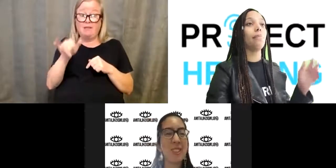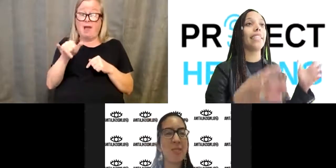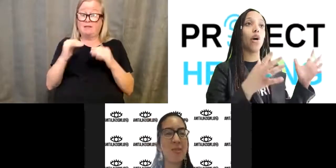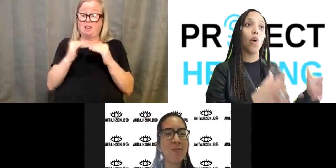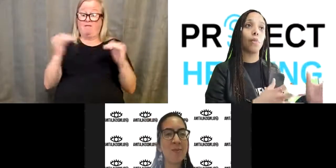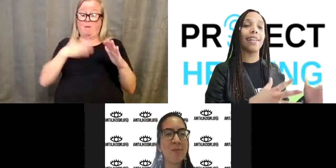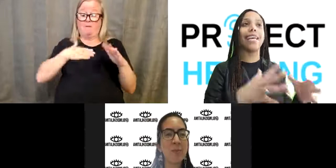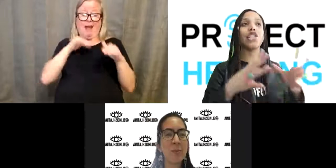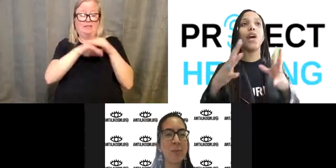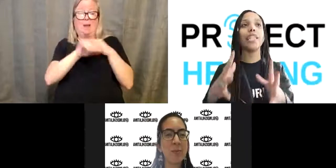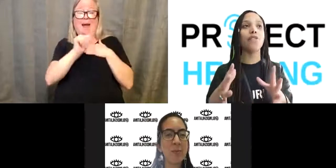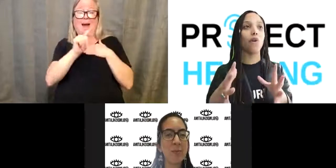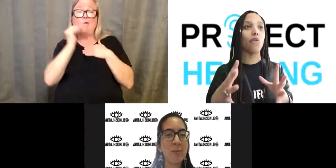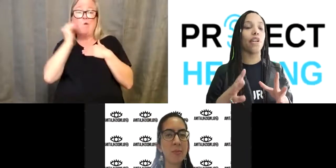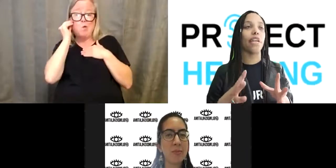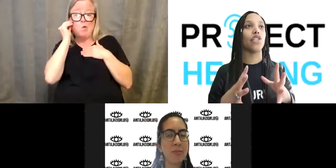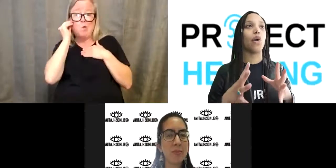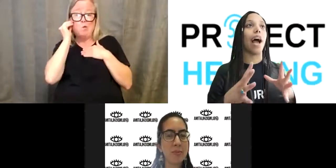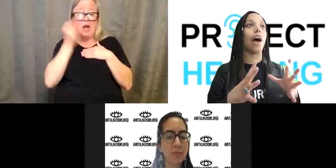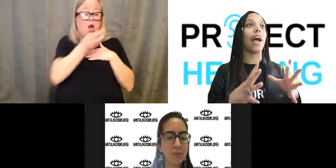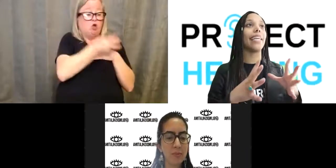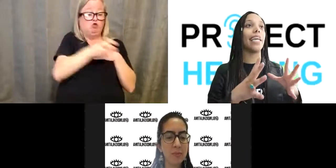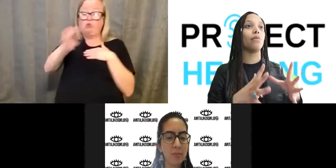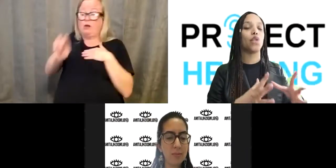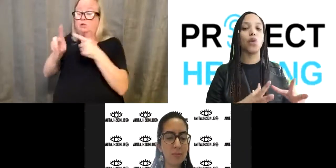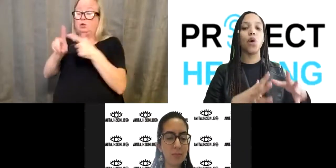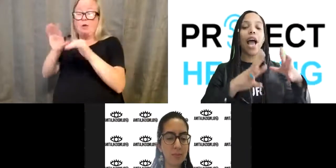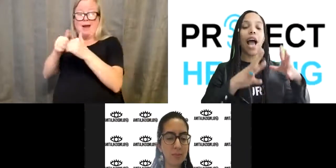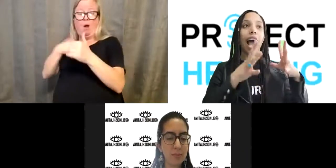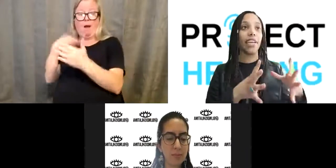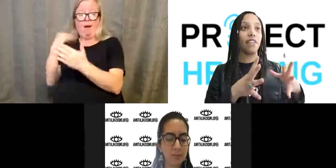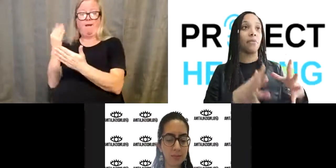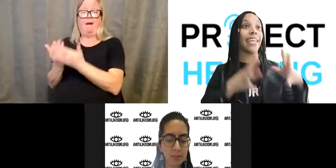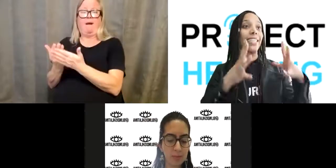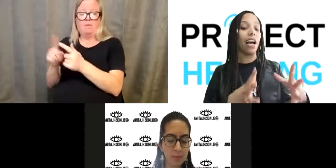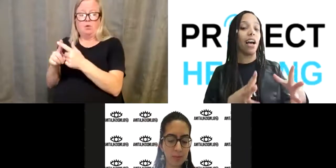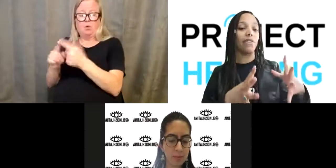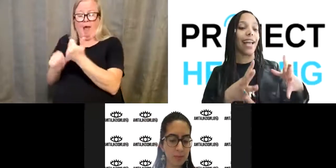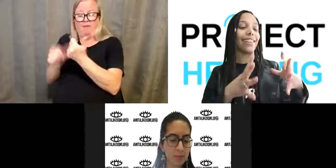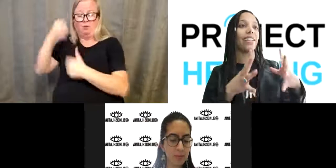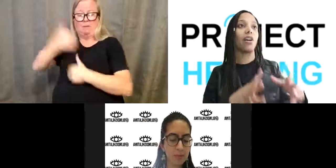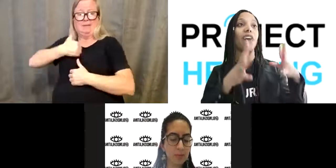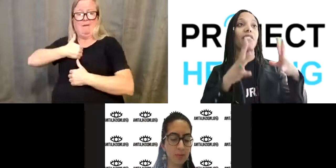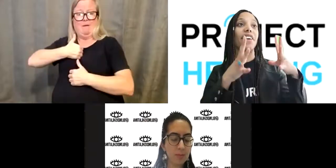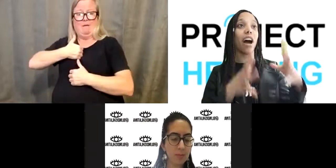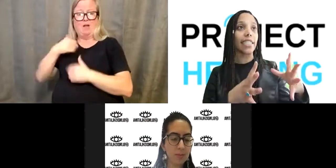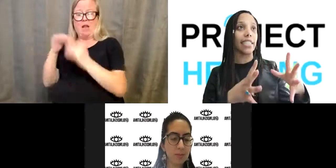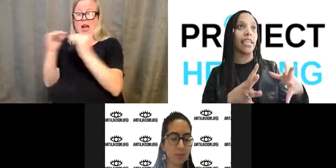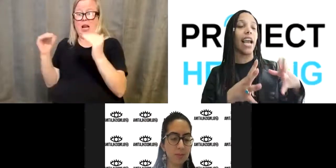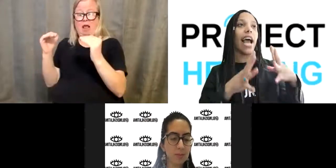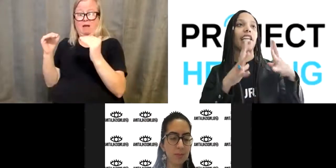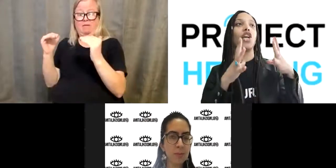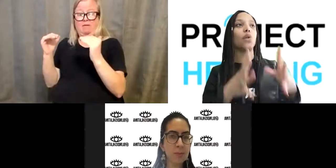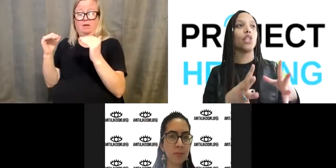to expect at home. And that transferred over into how I came to advocate for myself and the level of